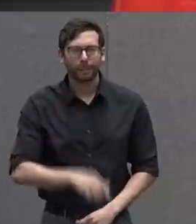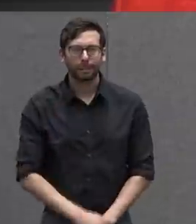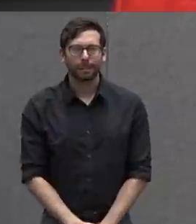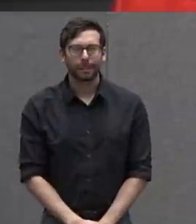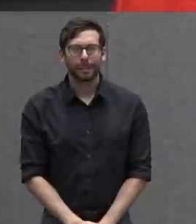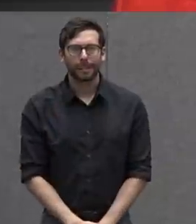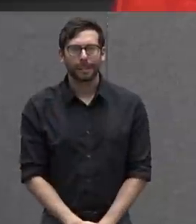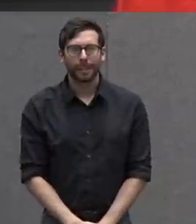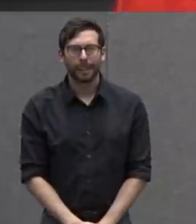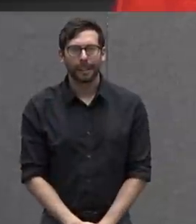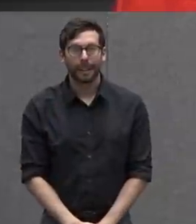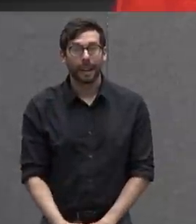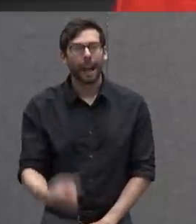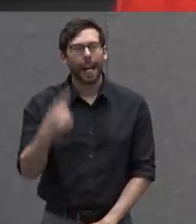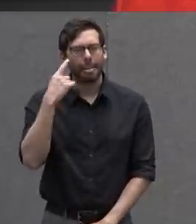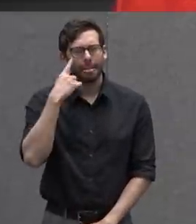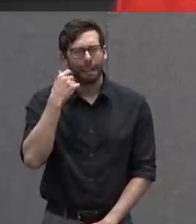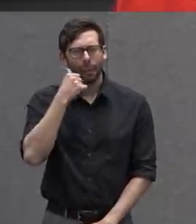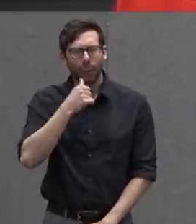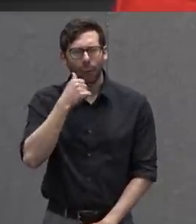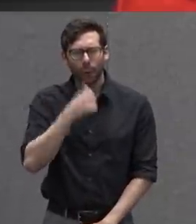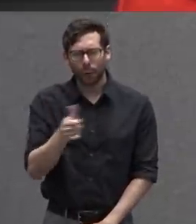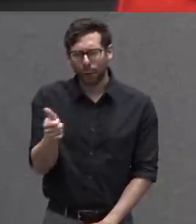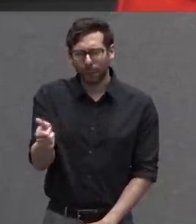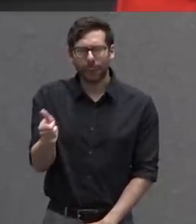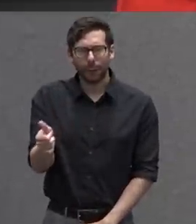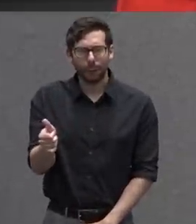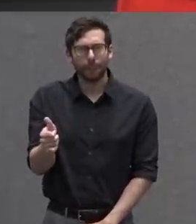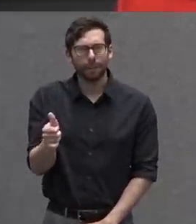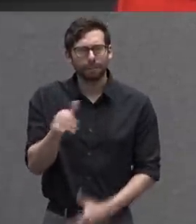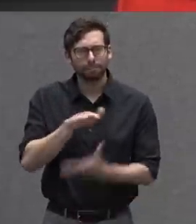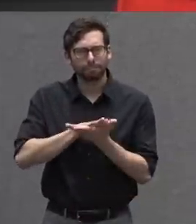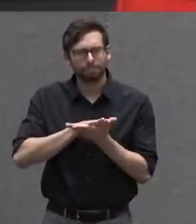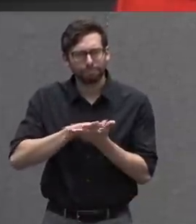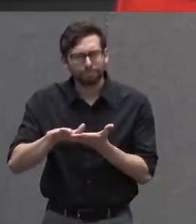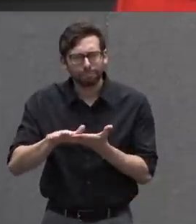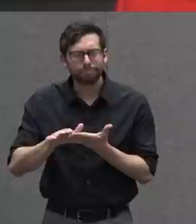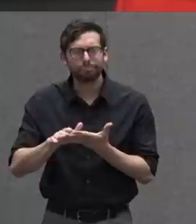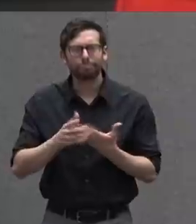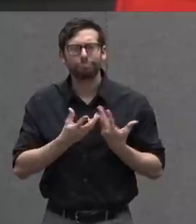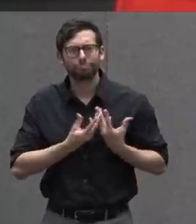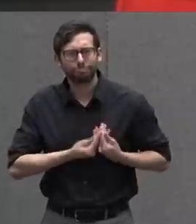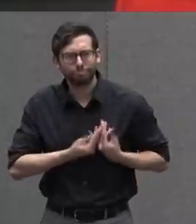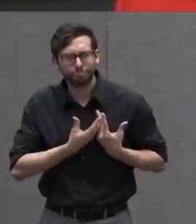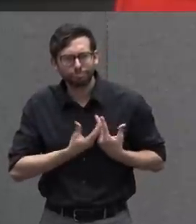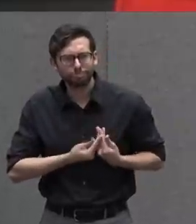I think she might be kind to release the bird back to fly in the sky.